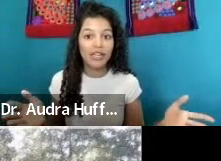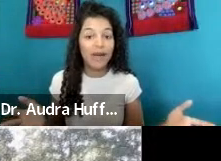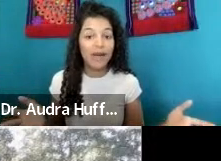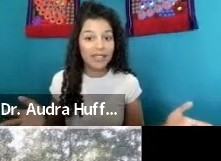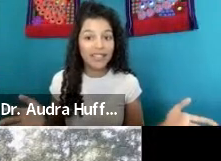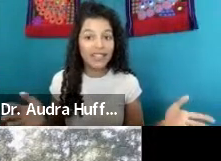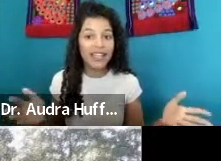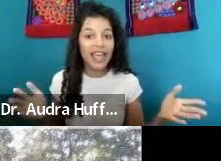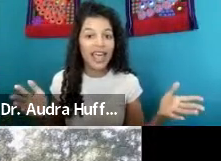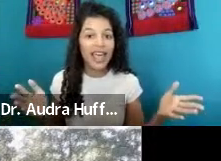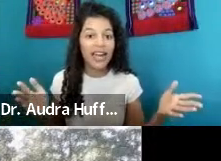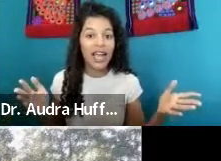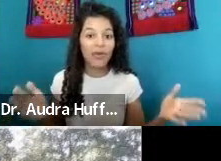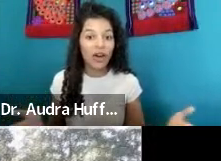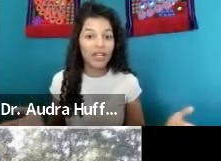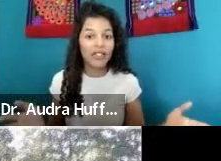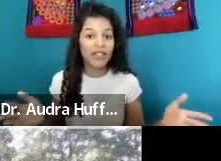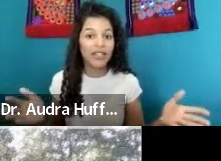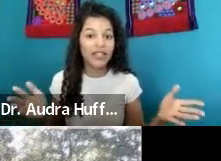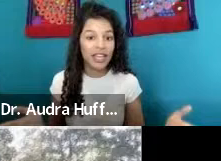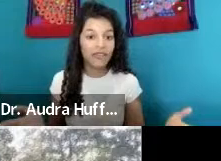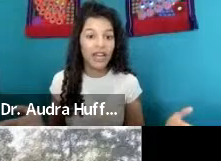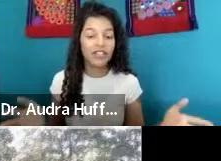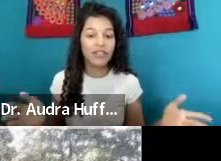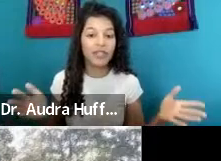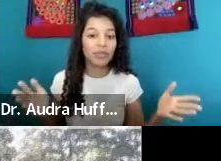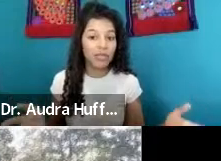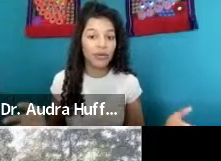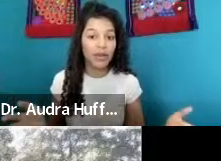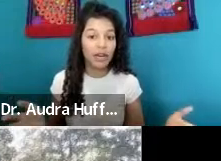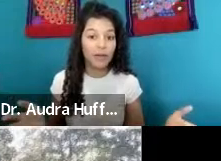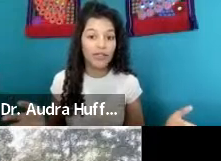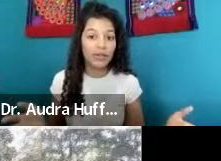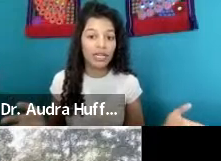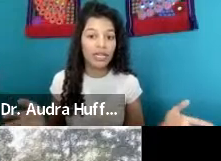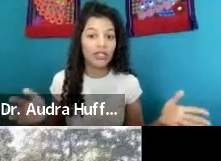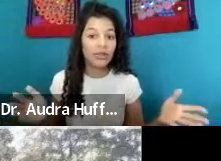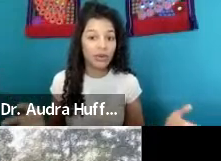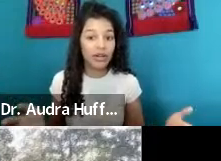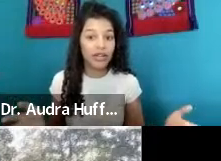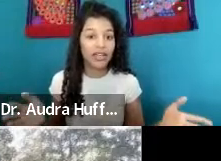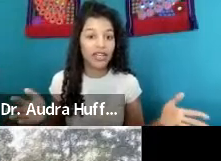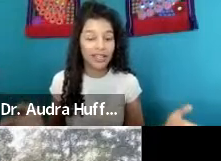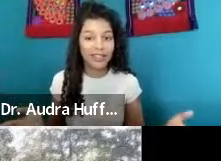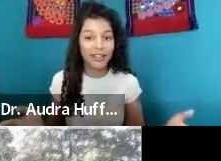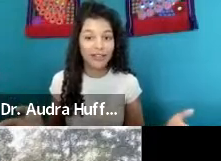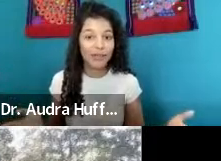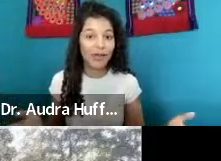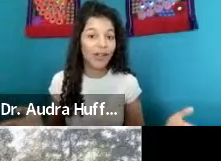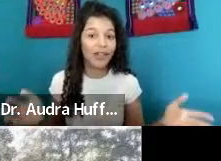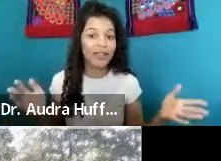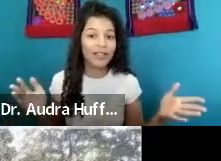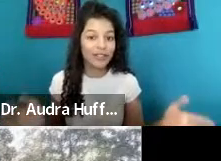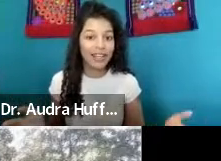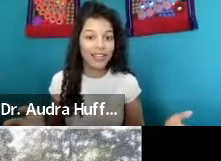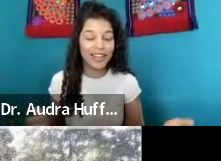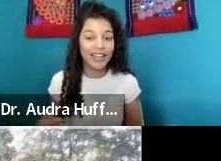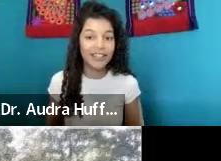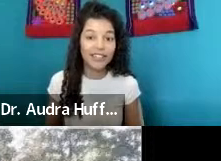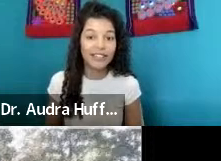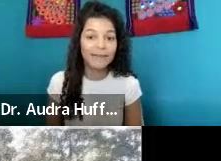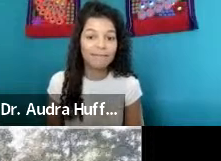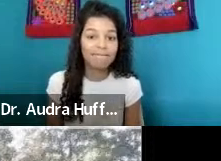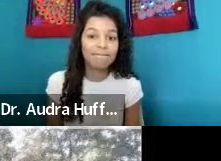more months and I wanted to take advantage of this really great opportunity to work in Southern Nepal